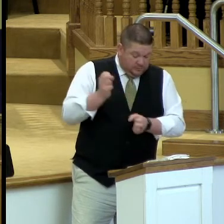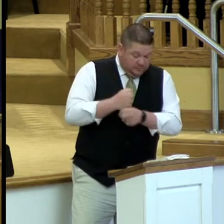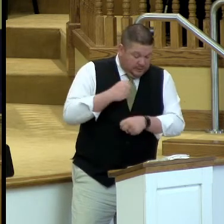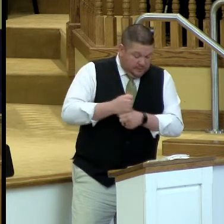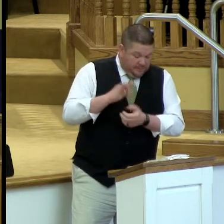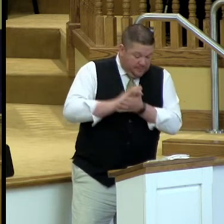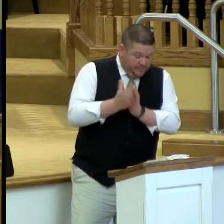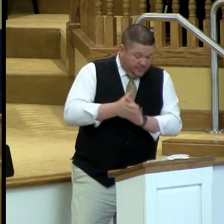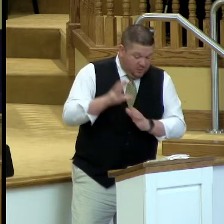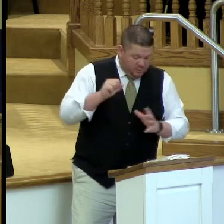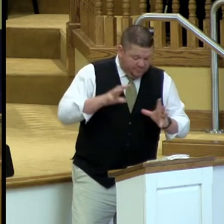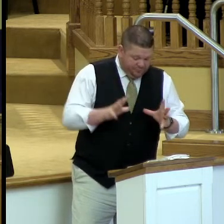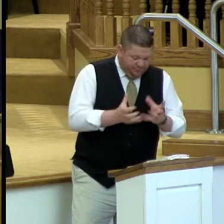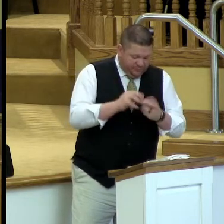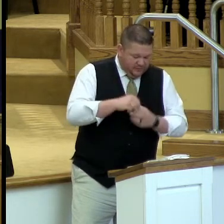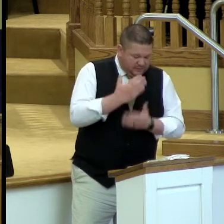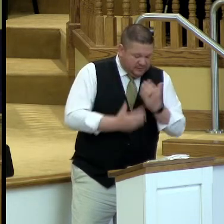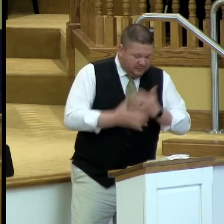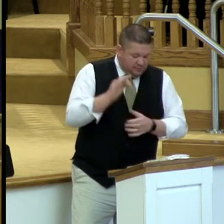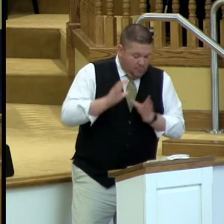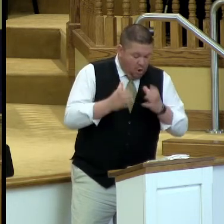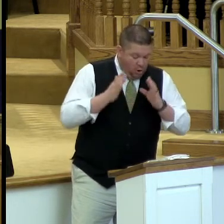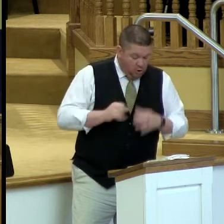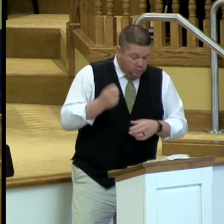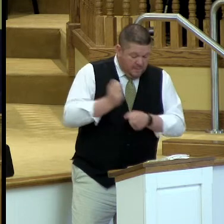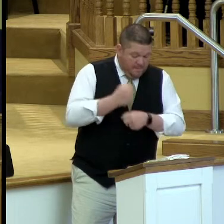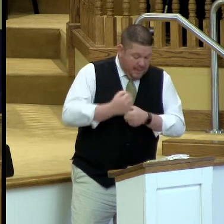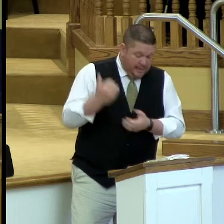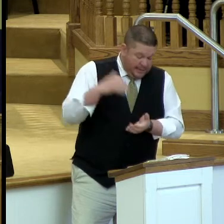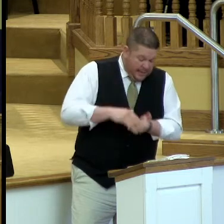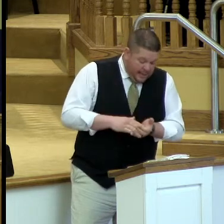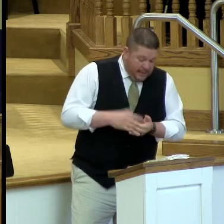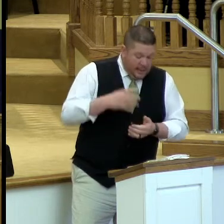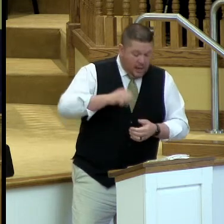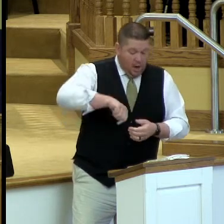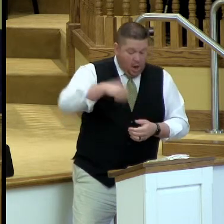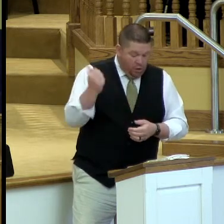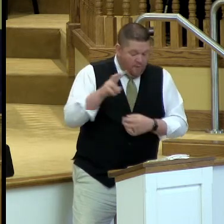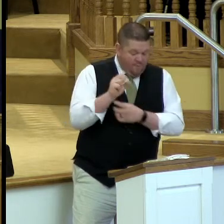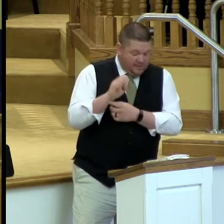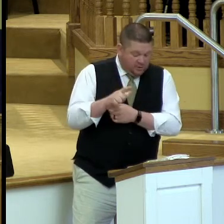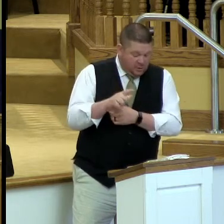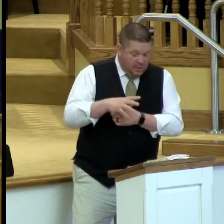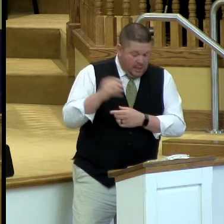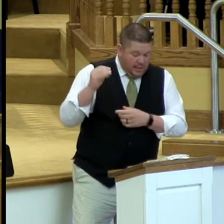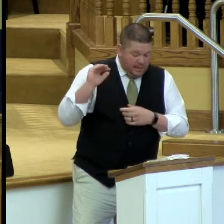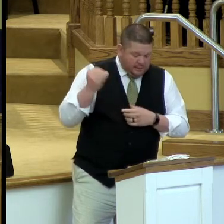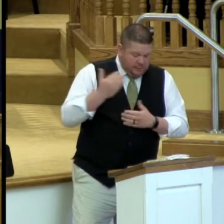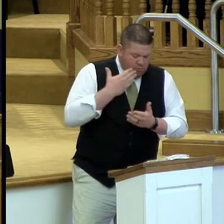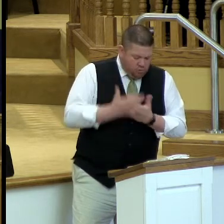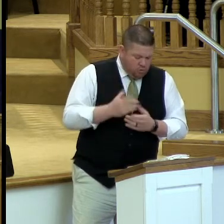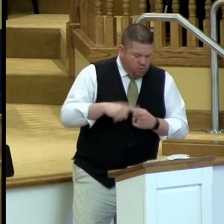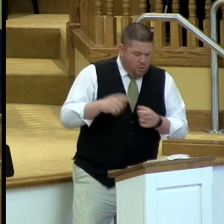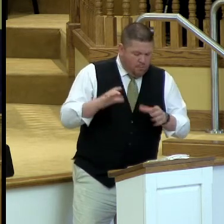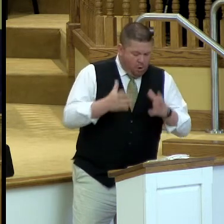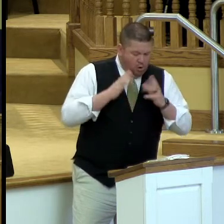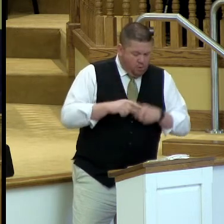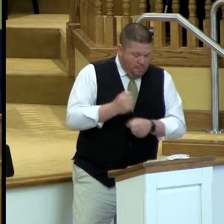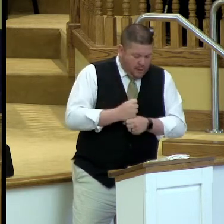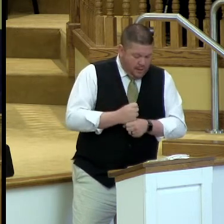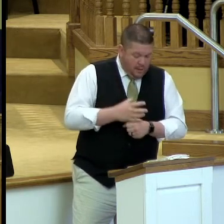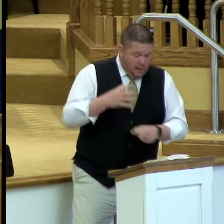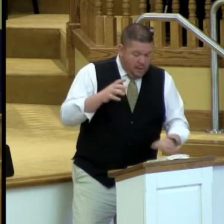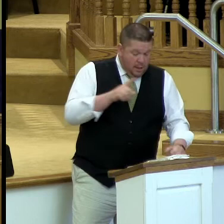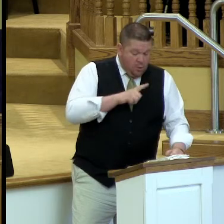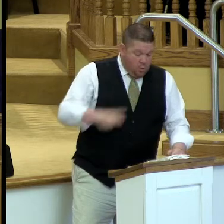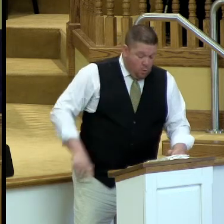the vessel that he made of clay was marred in the hand of the potter, so he made it again another vessel, as seemed good to the potter to